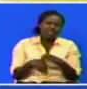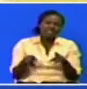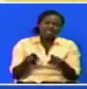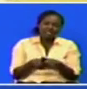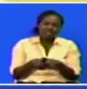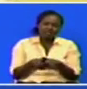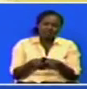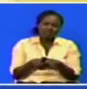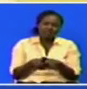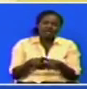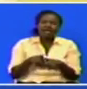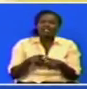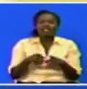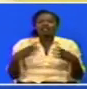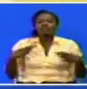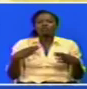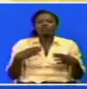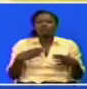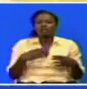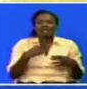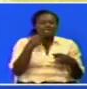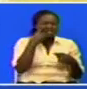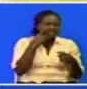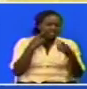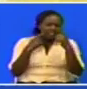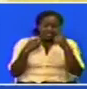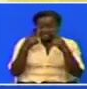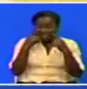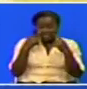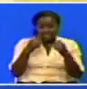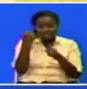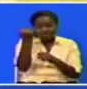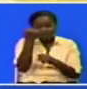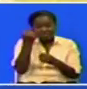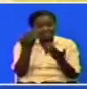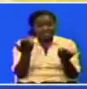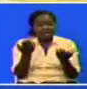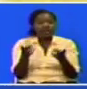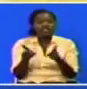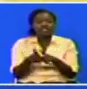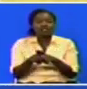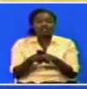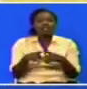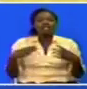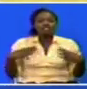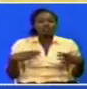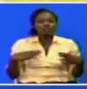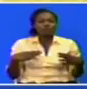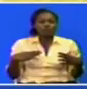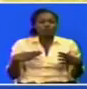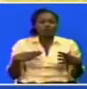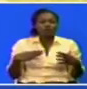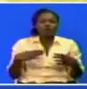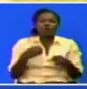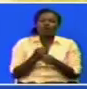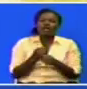when people in this region are still crying about the performance of Mumias, which we know how their people also manhandled,